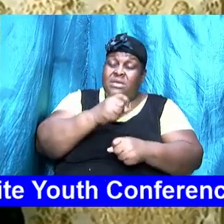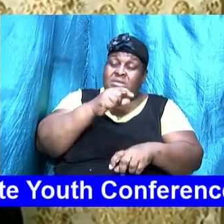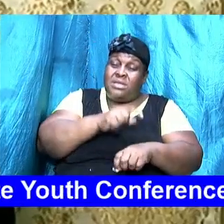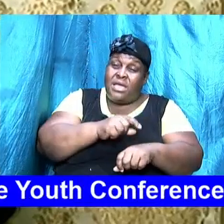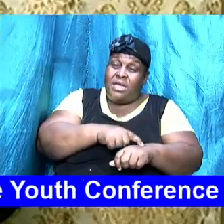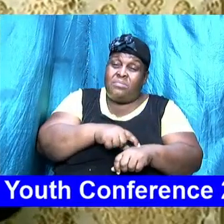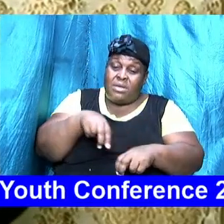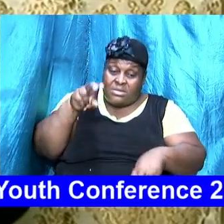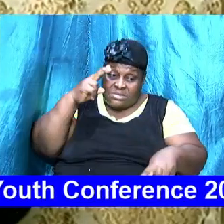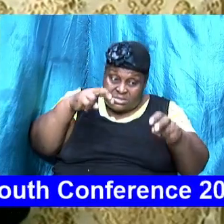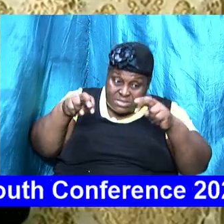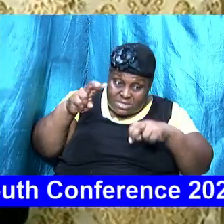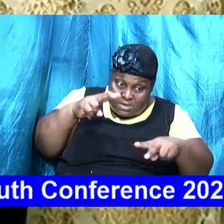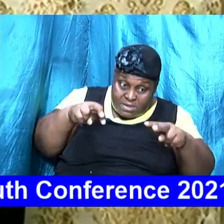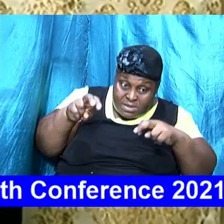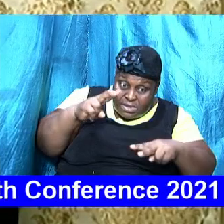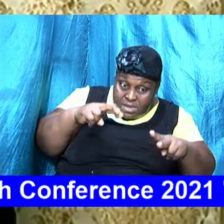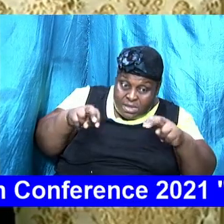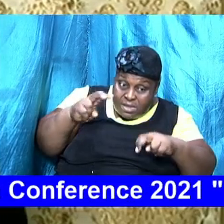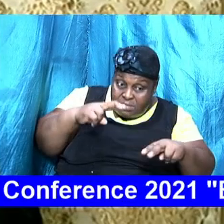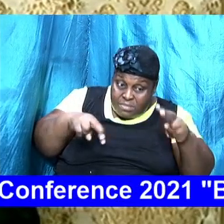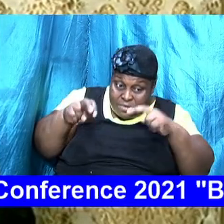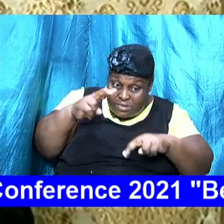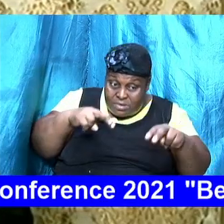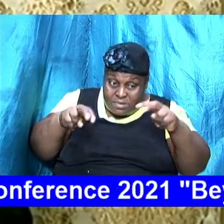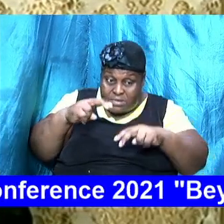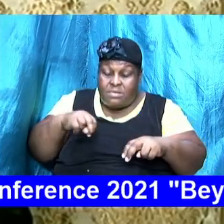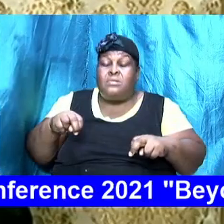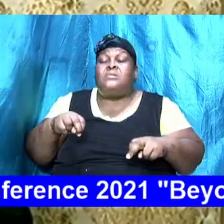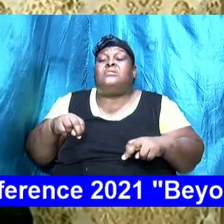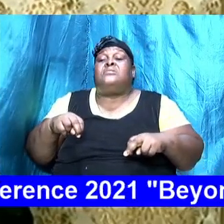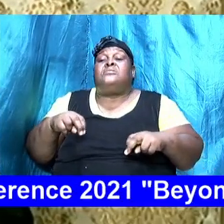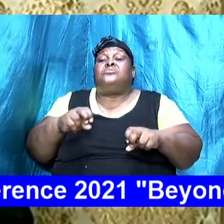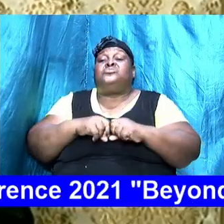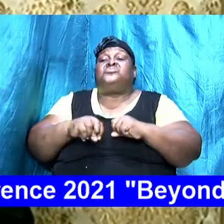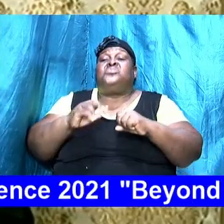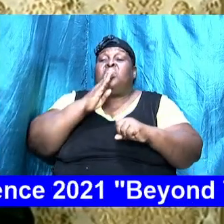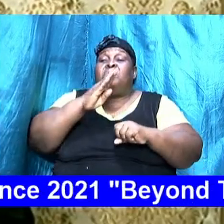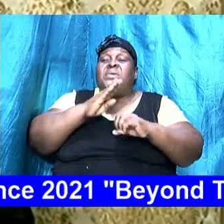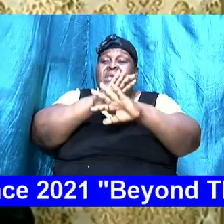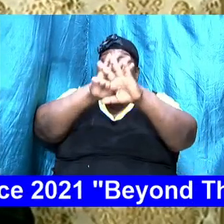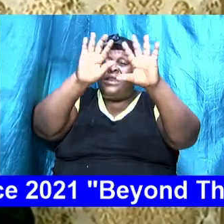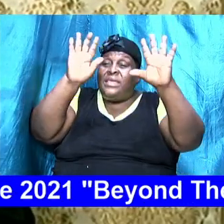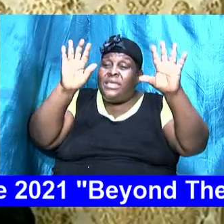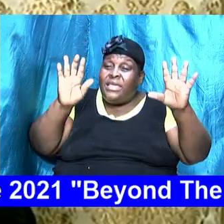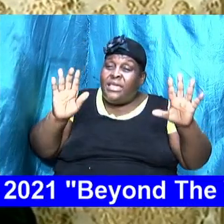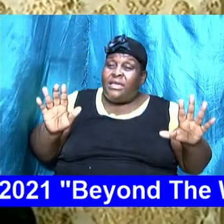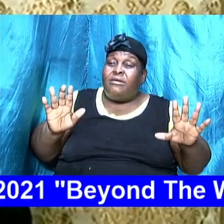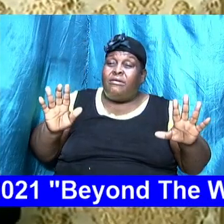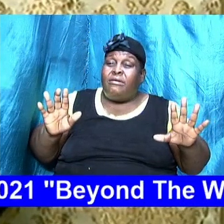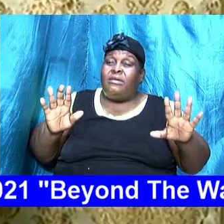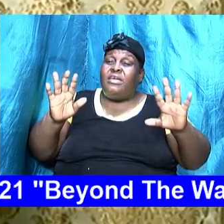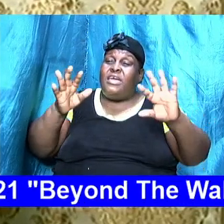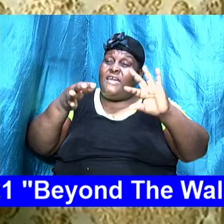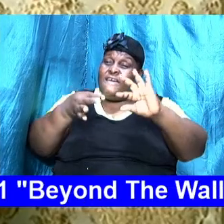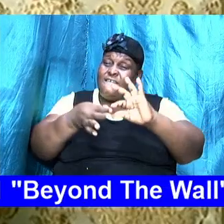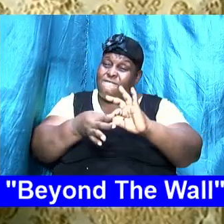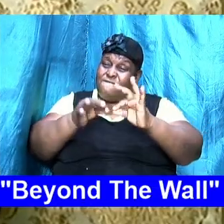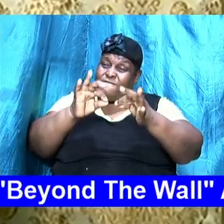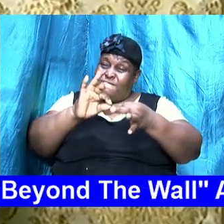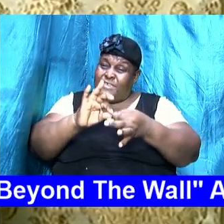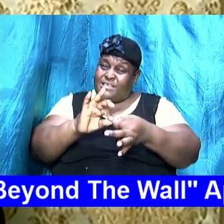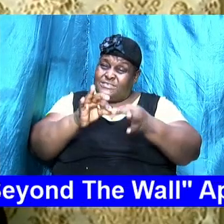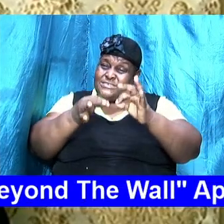these things so that we can be clear and therefore we can take the necessary steps and do the